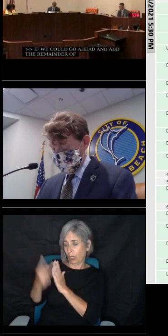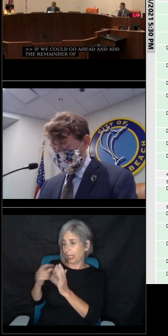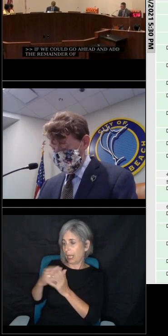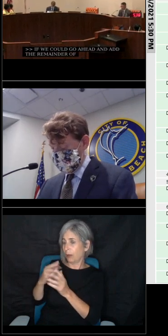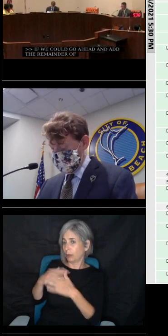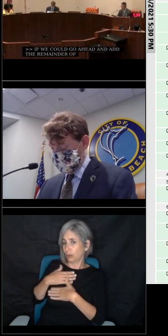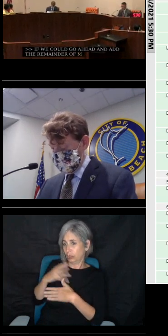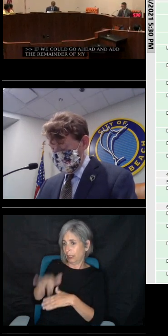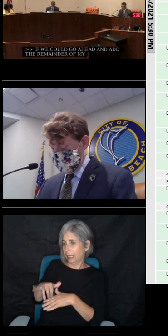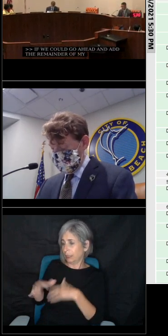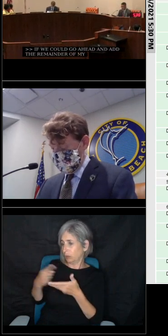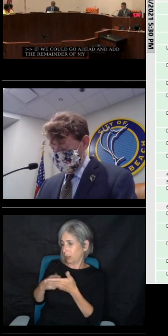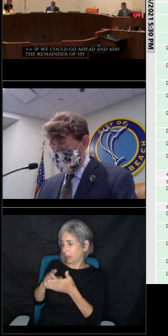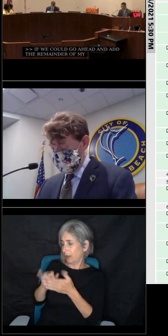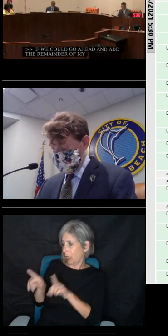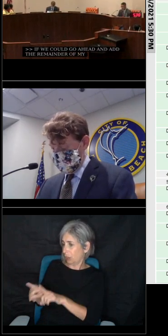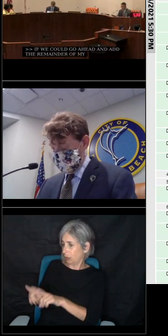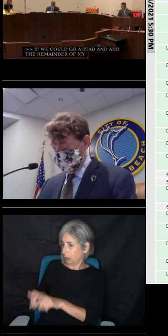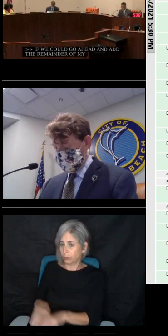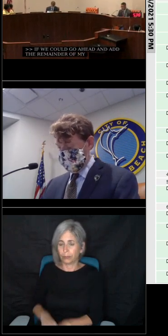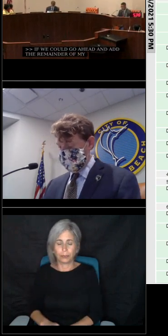that.